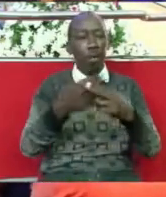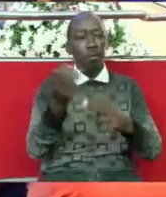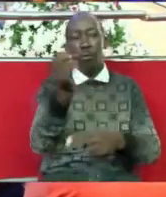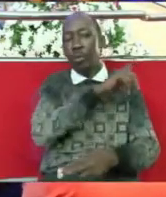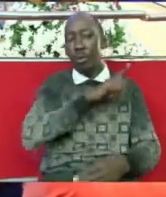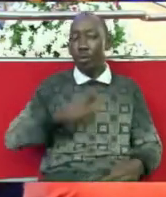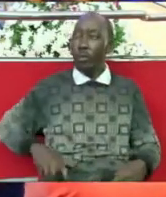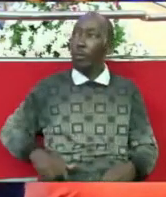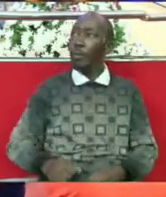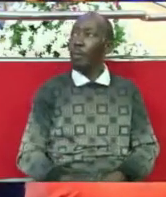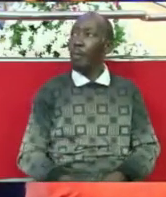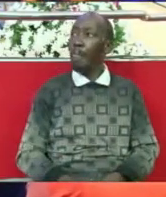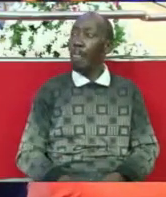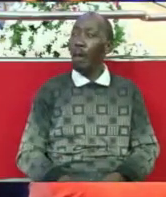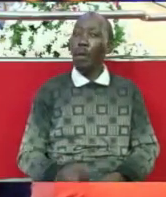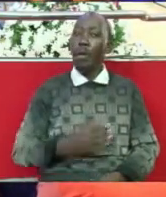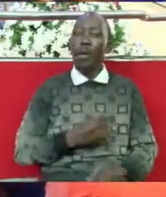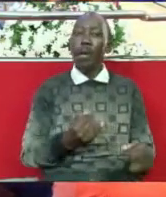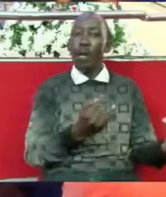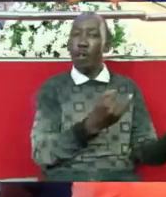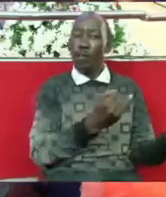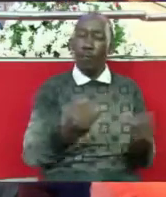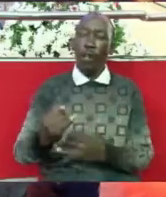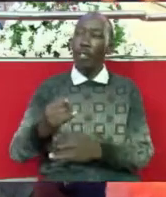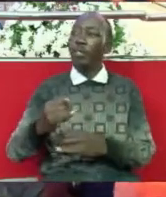I want to invite the ministry